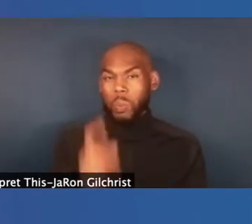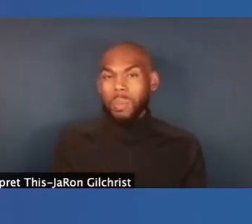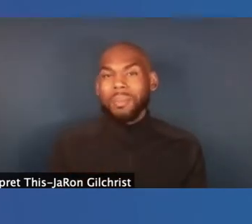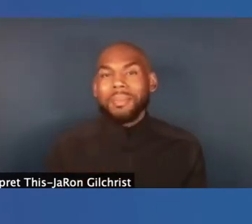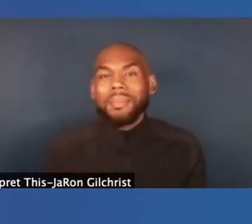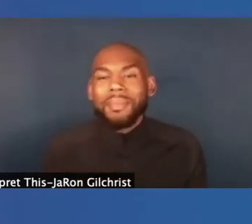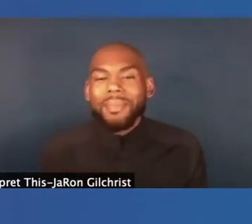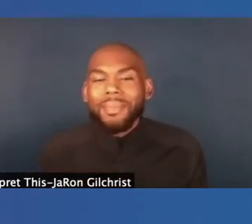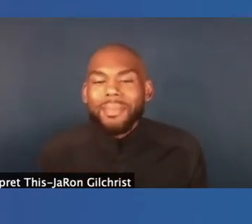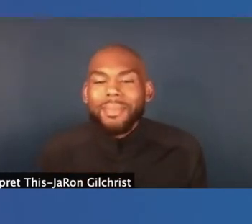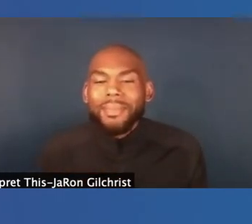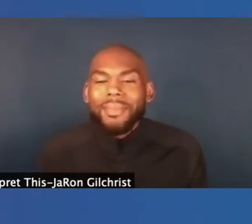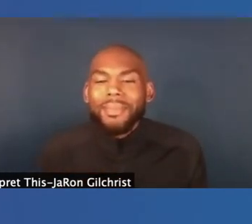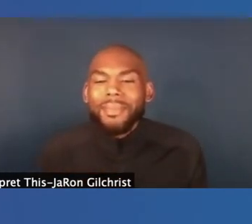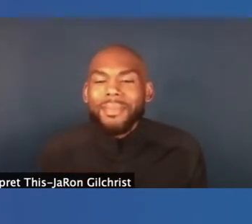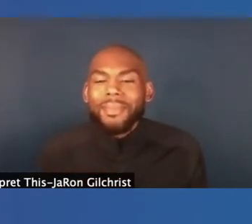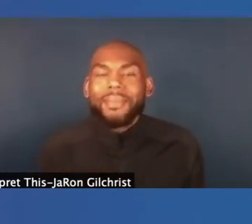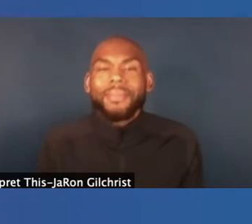Thank you, team.